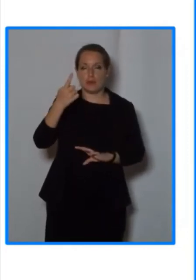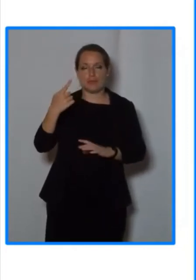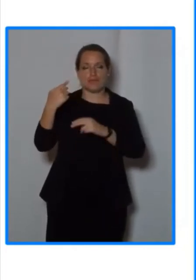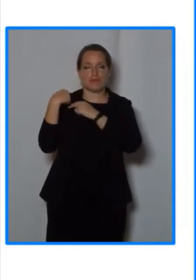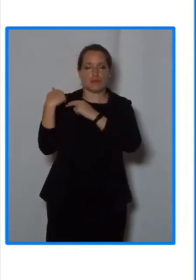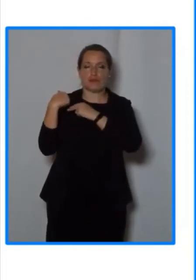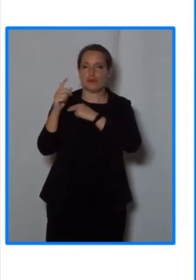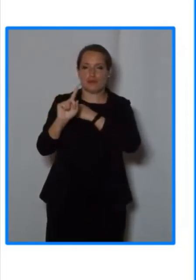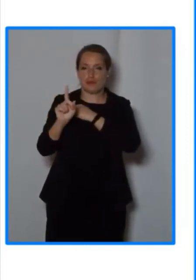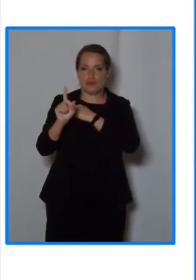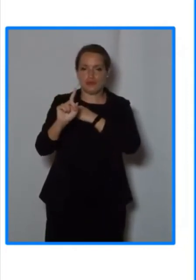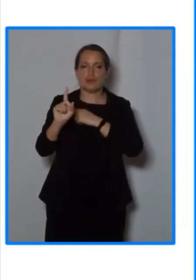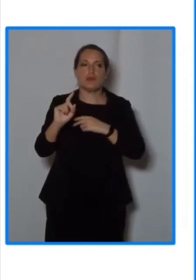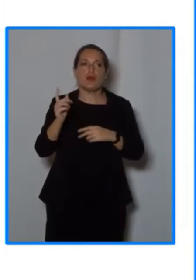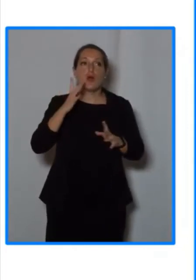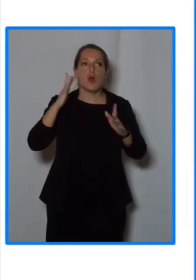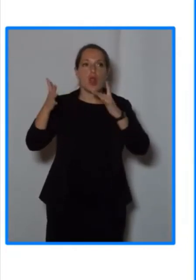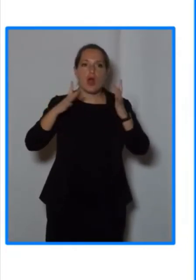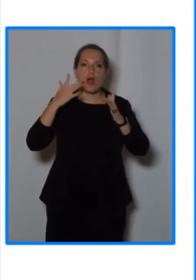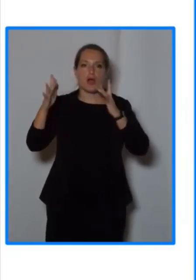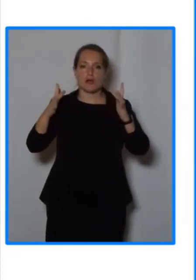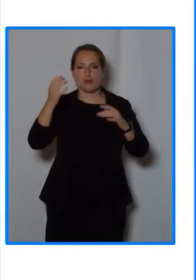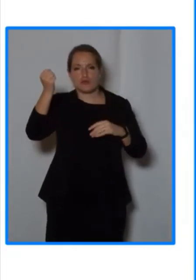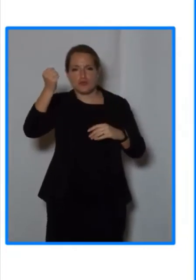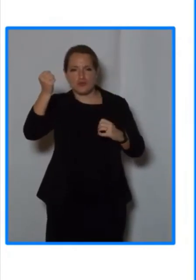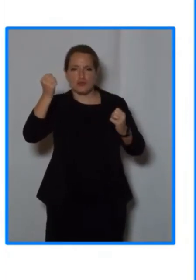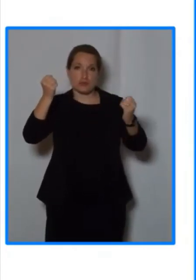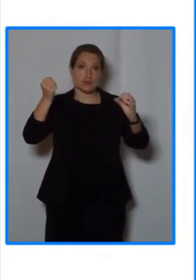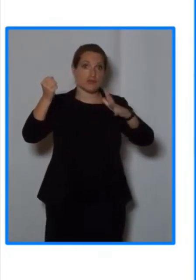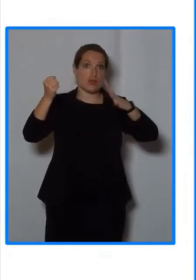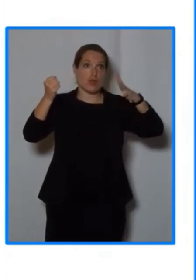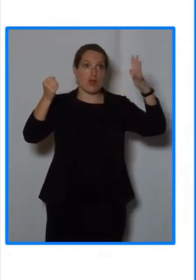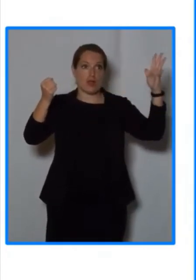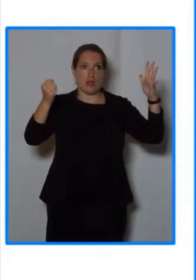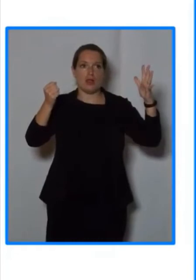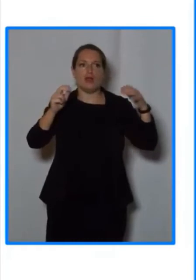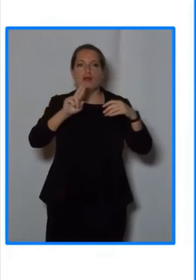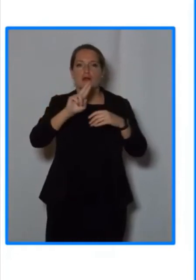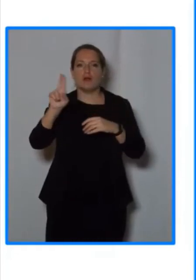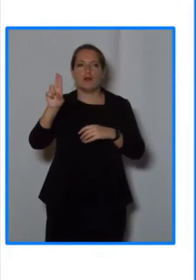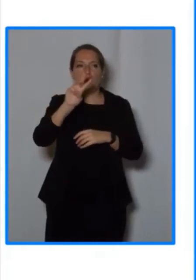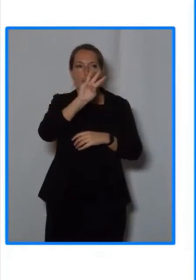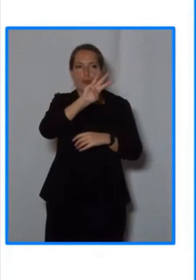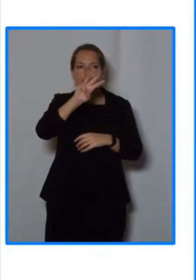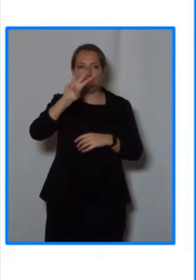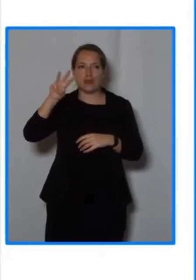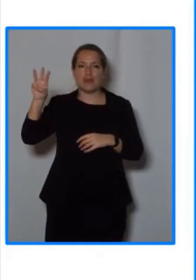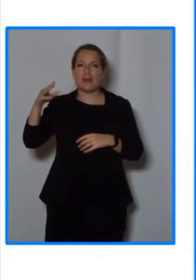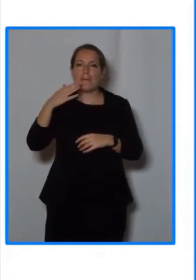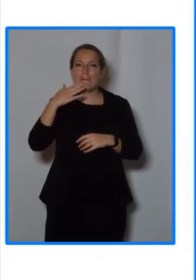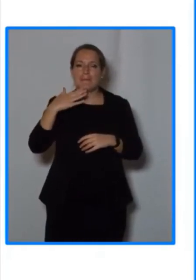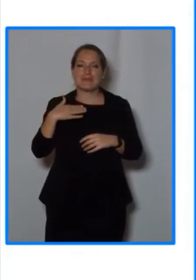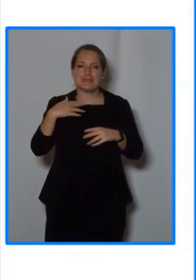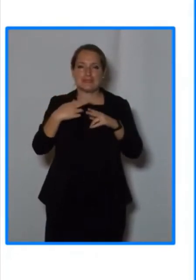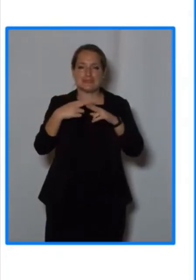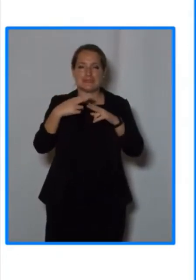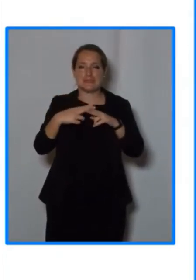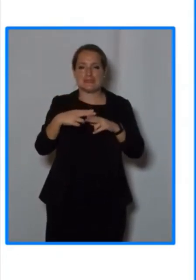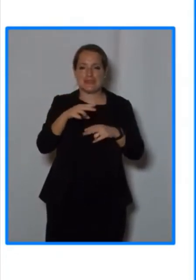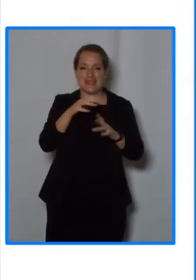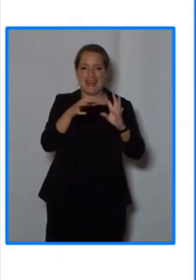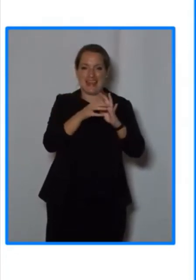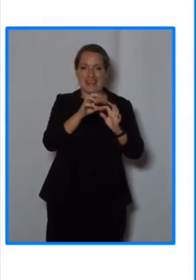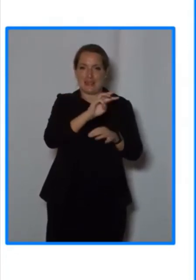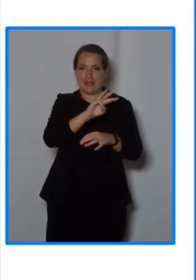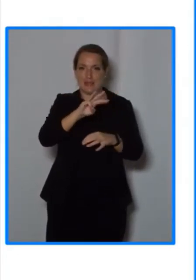contrast. The brand colors, the colors of different elements on a website, colors of links in different states, and the colors of